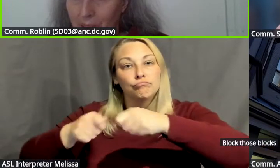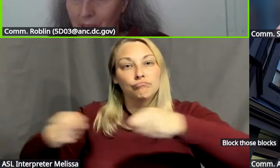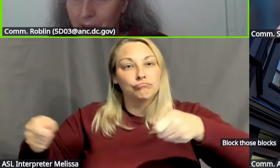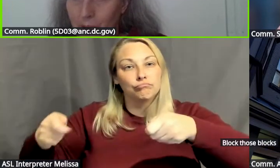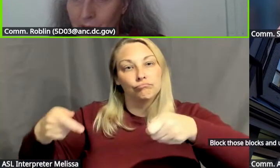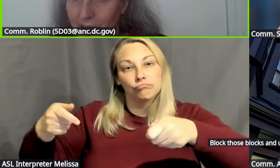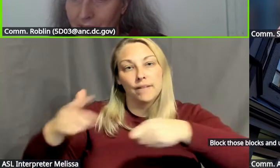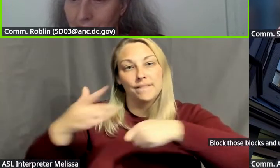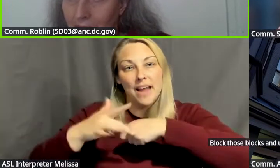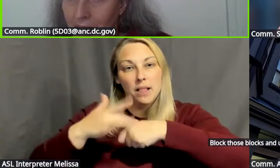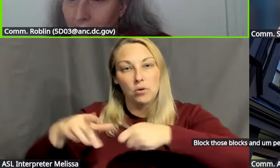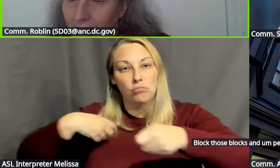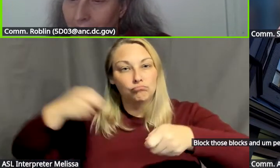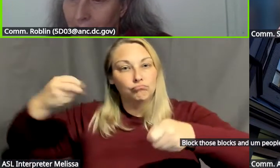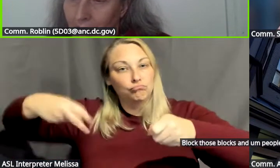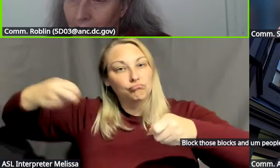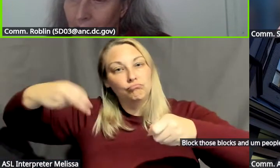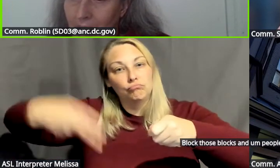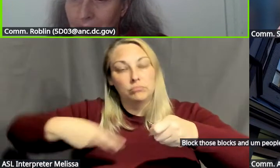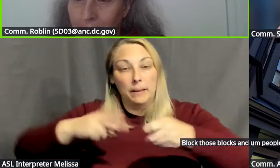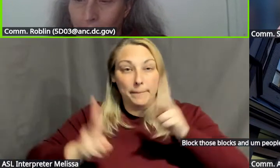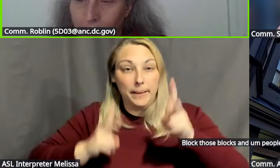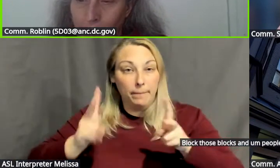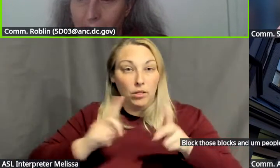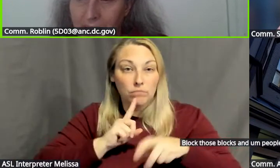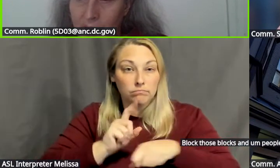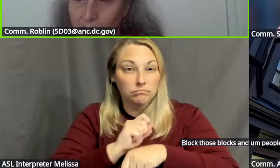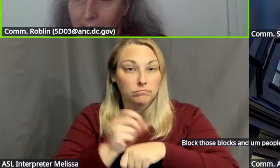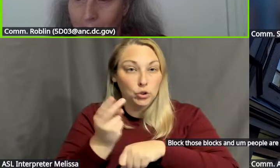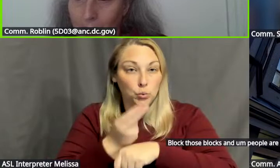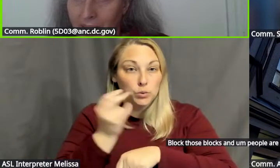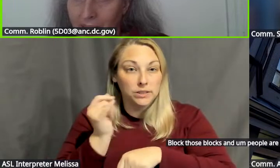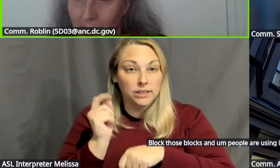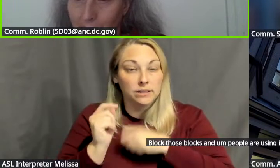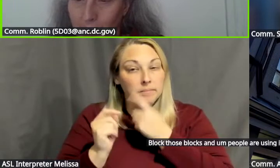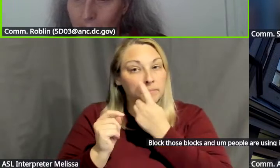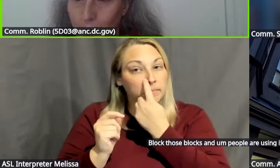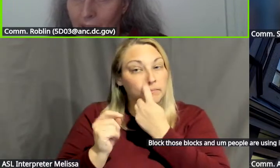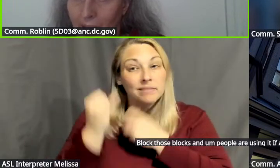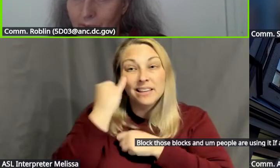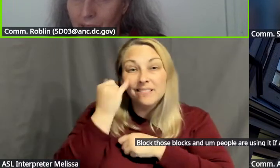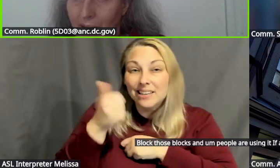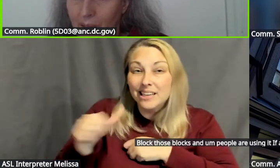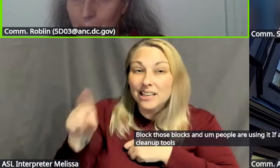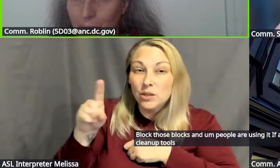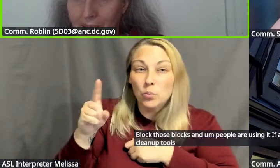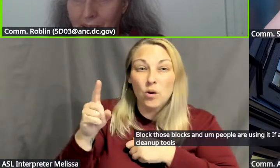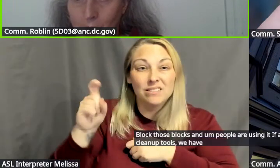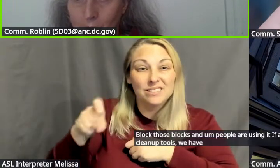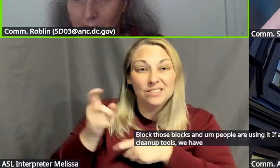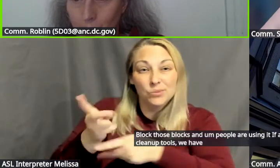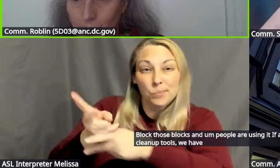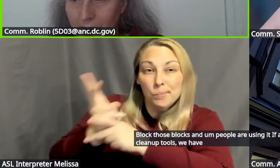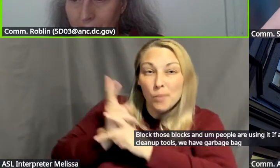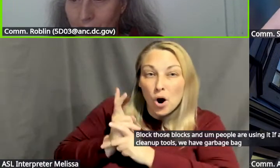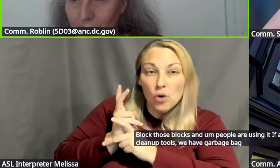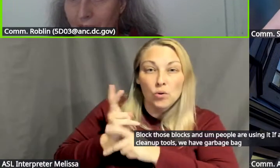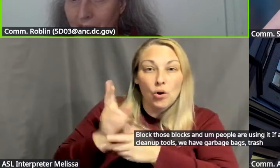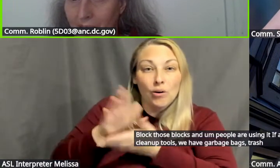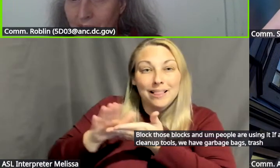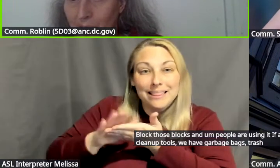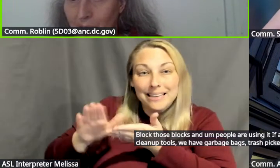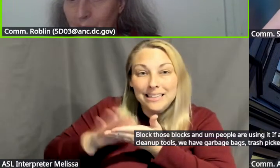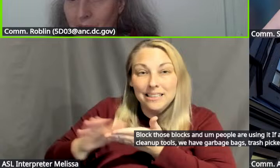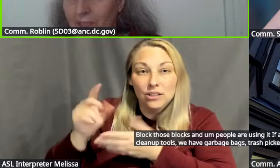are using it. If anyone would like to borrow cleanup tools, we have garbage bags, trash pickers, rakes,